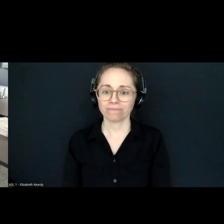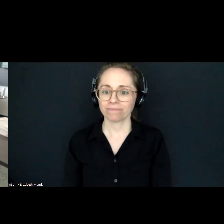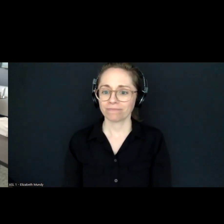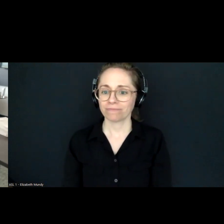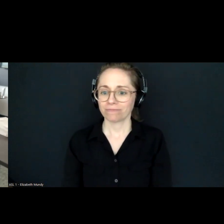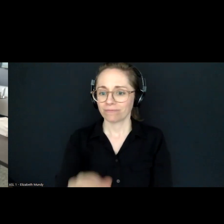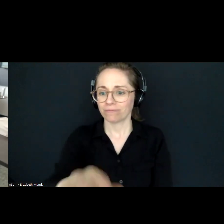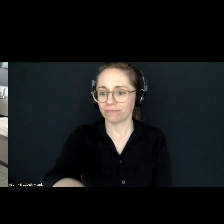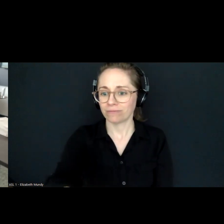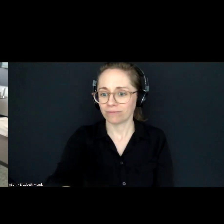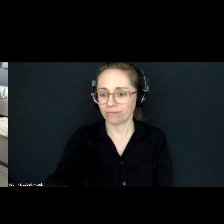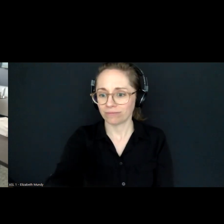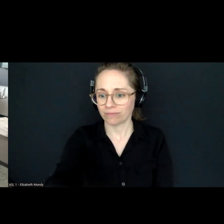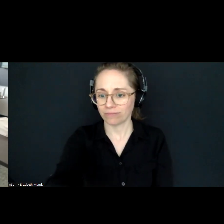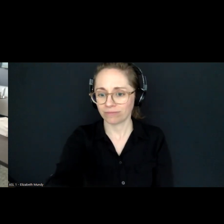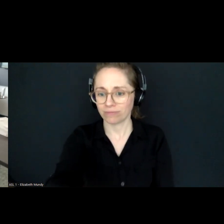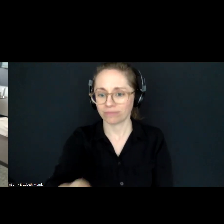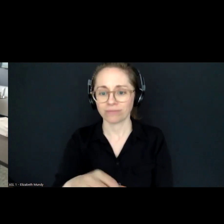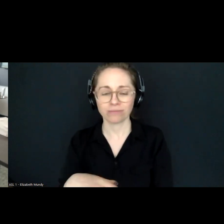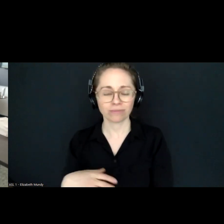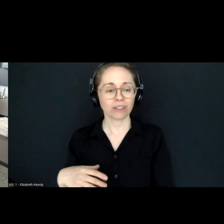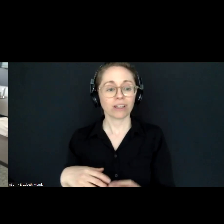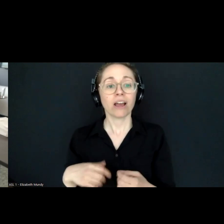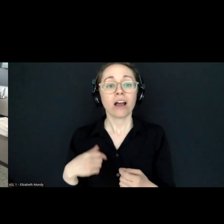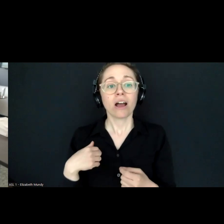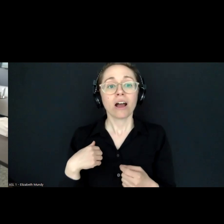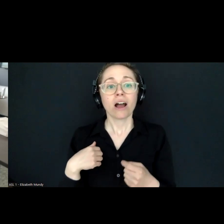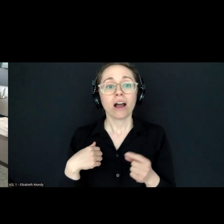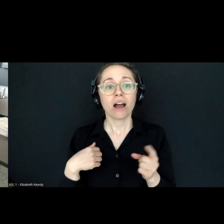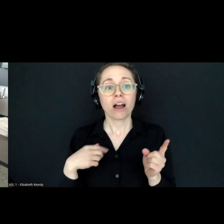Yeah, I don't want to speak for the group, but I suspect that's worthy of a longer